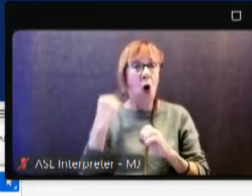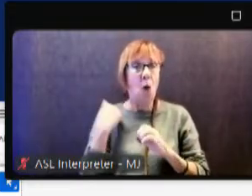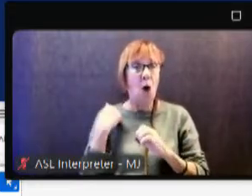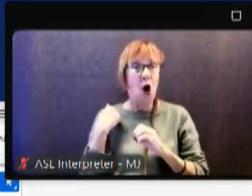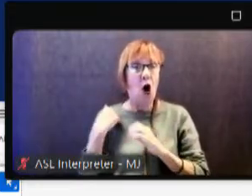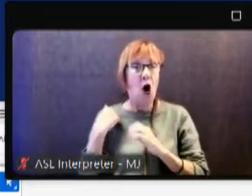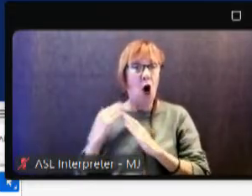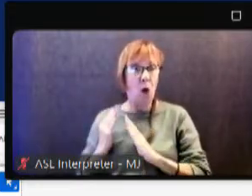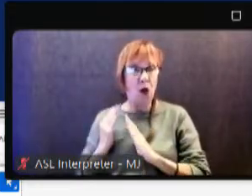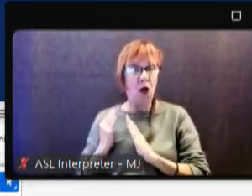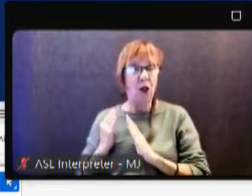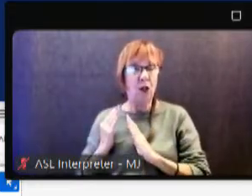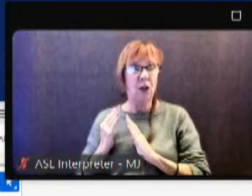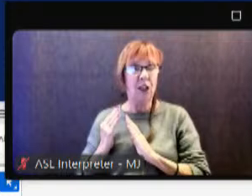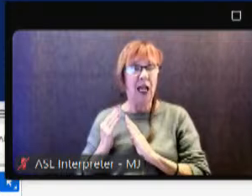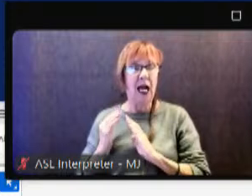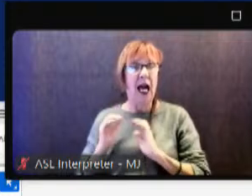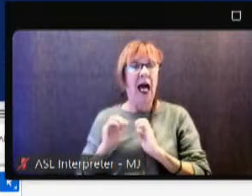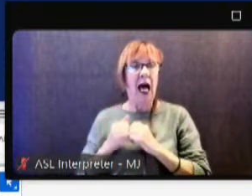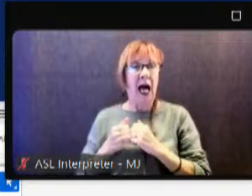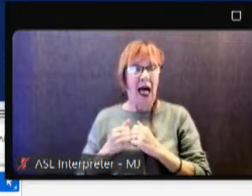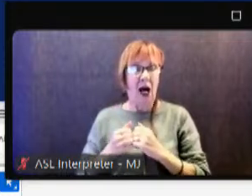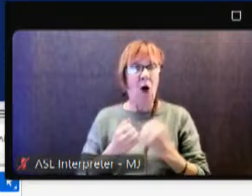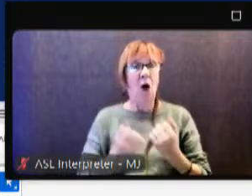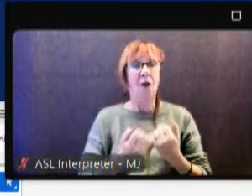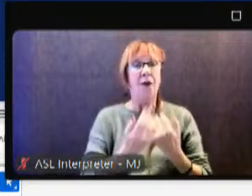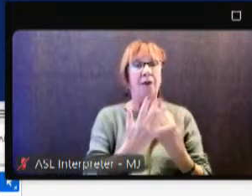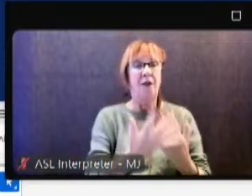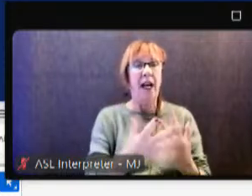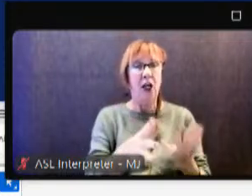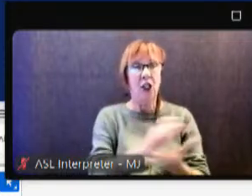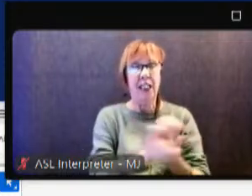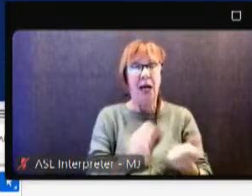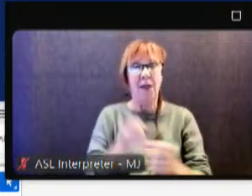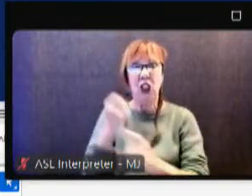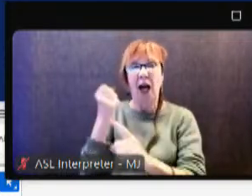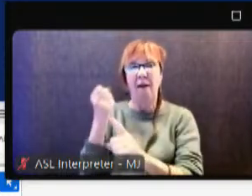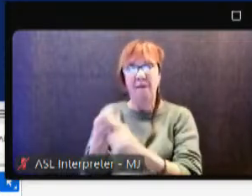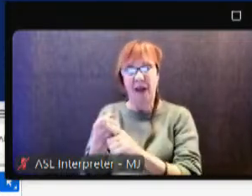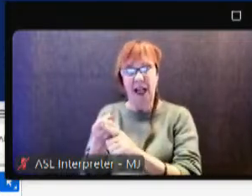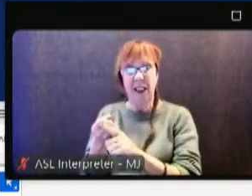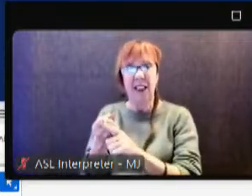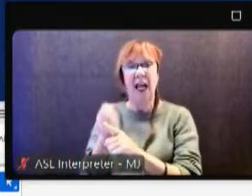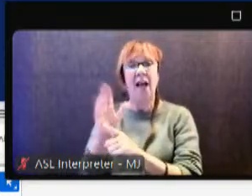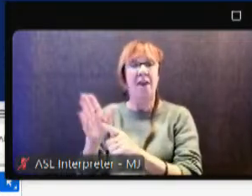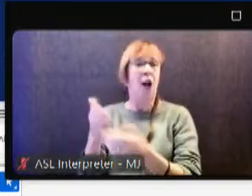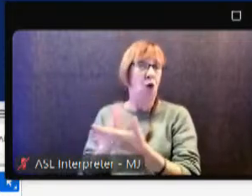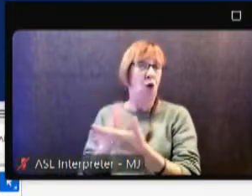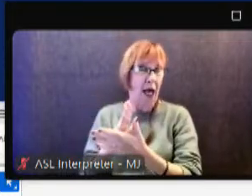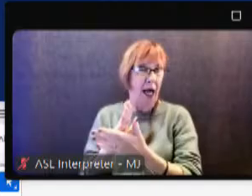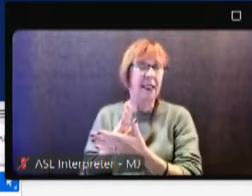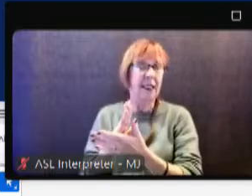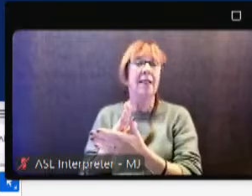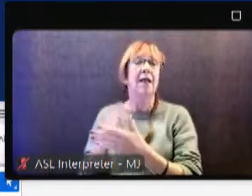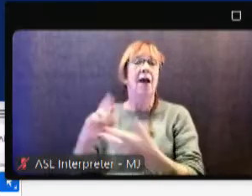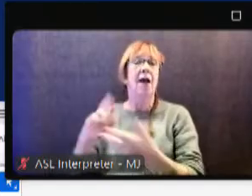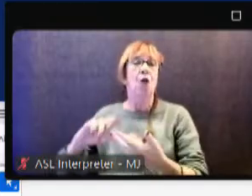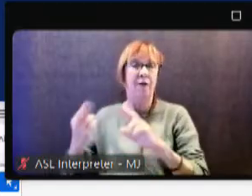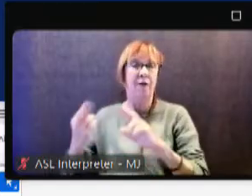fire damages potentially affects their reverse mortgages or their rights, and attendees will be able to